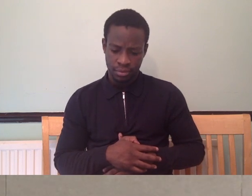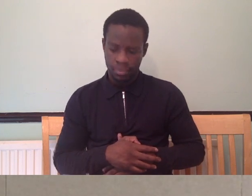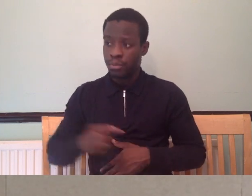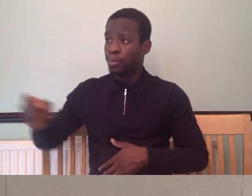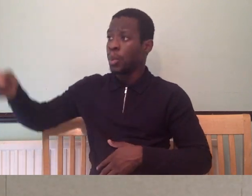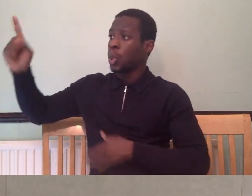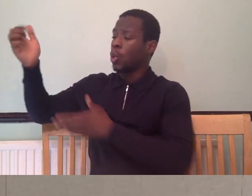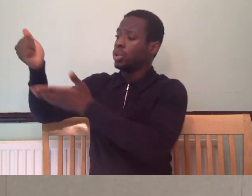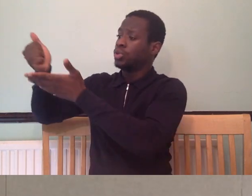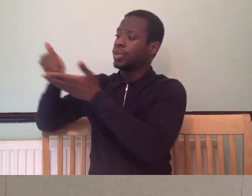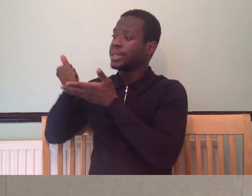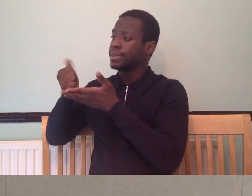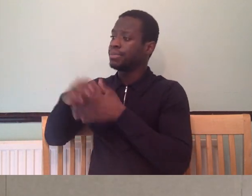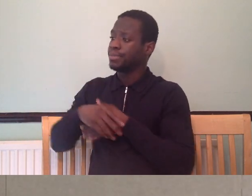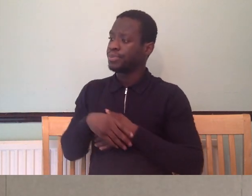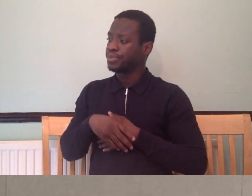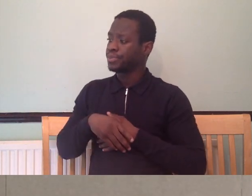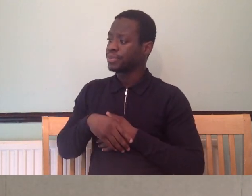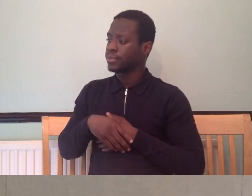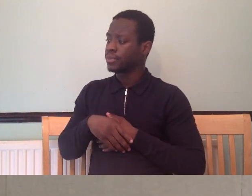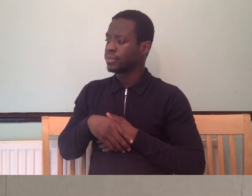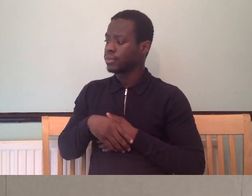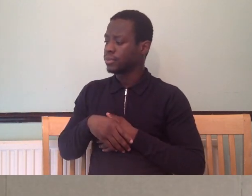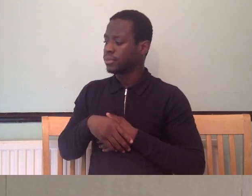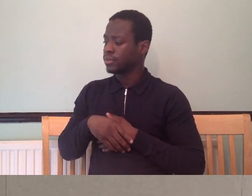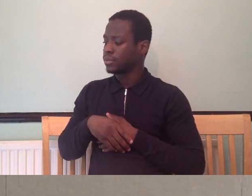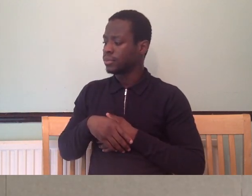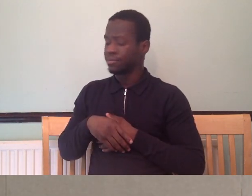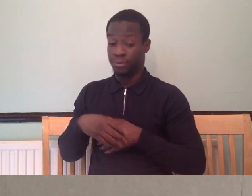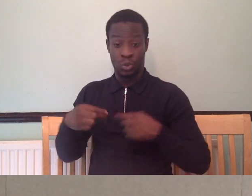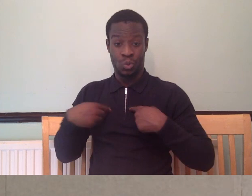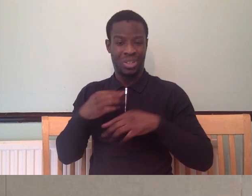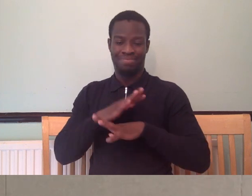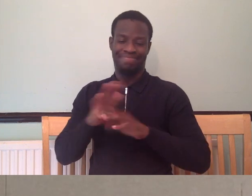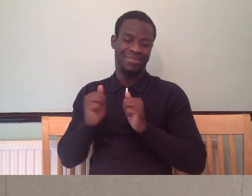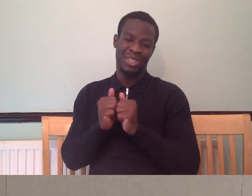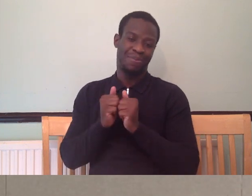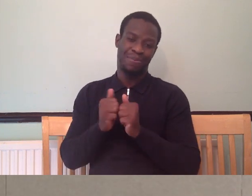God's grace is something that is undeserved,